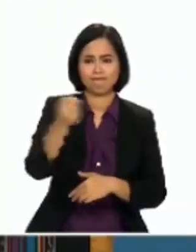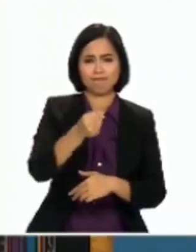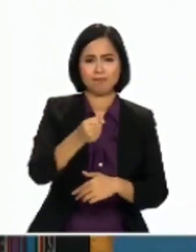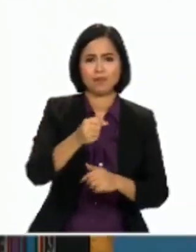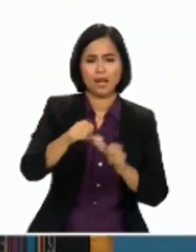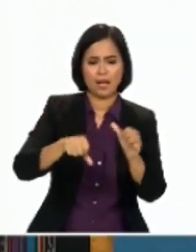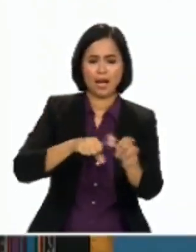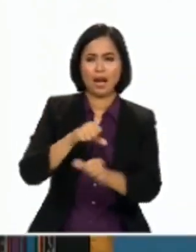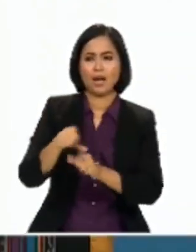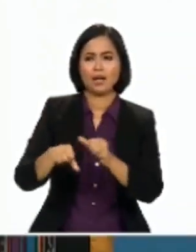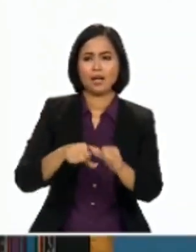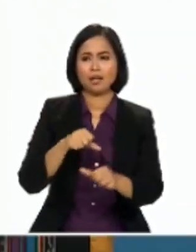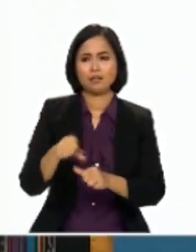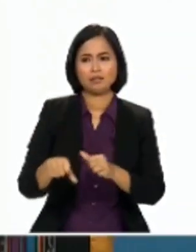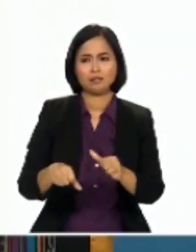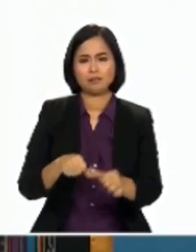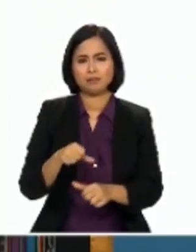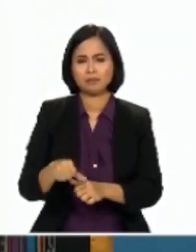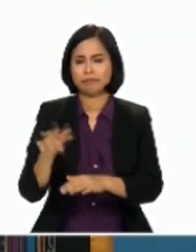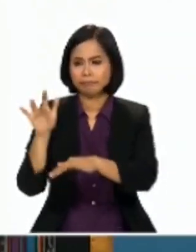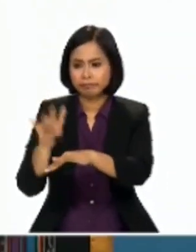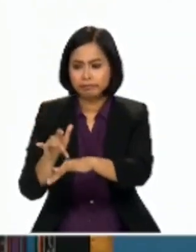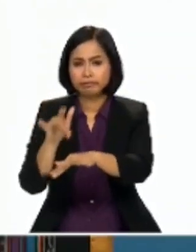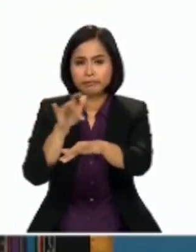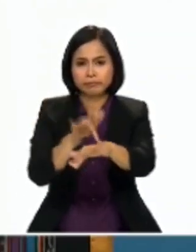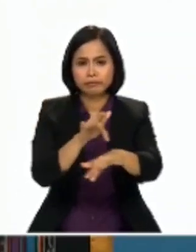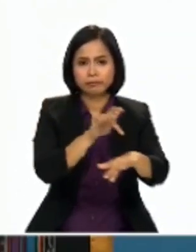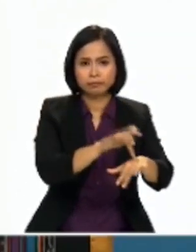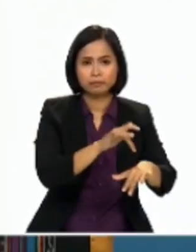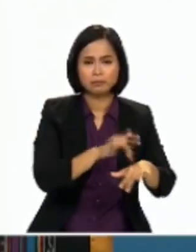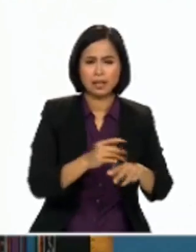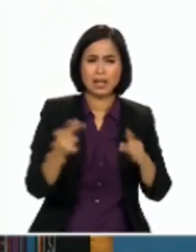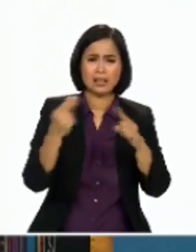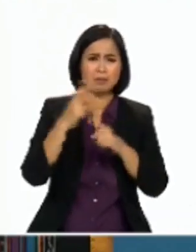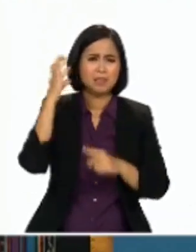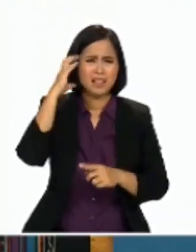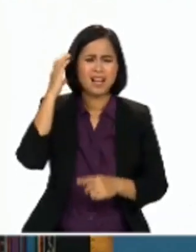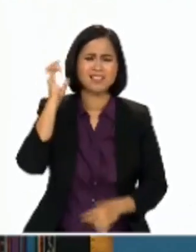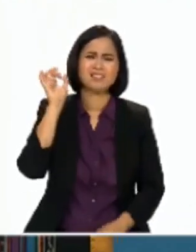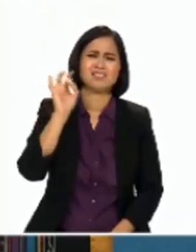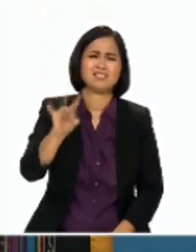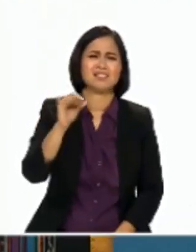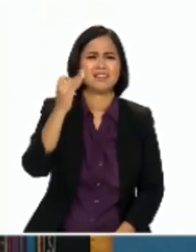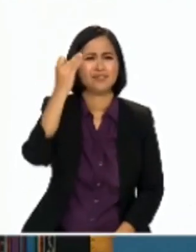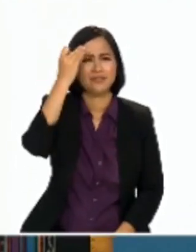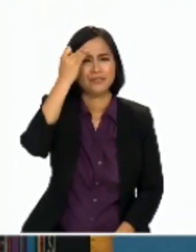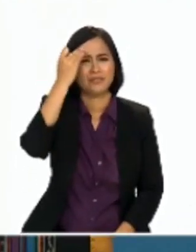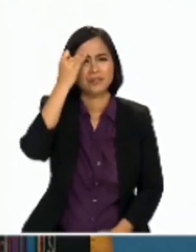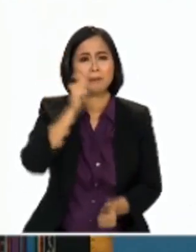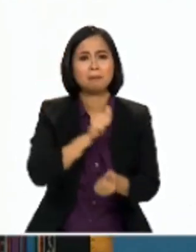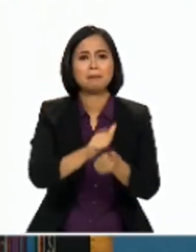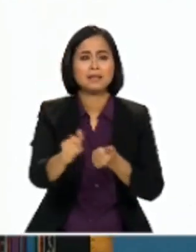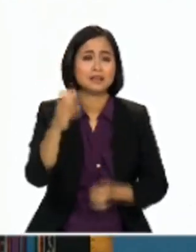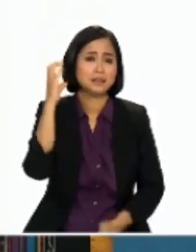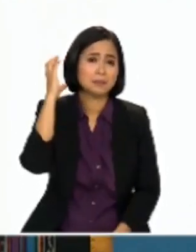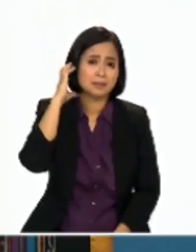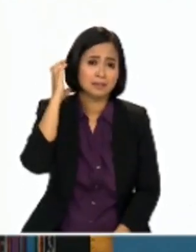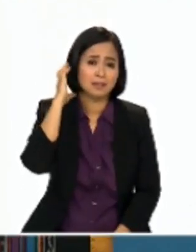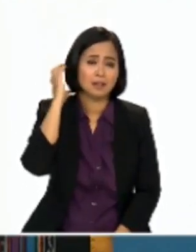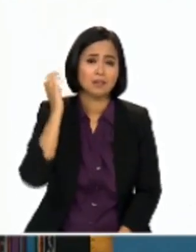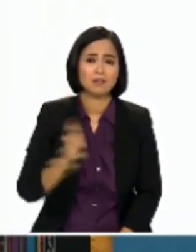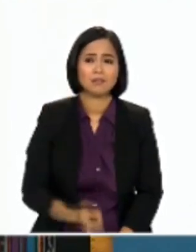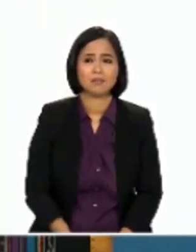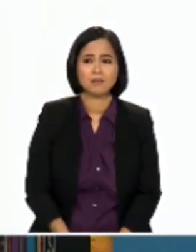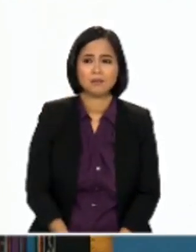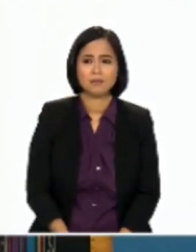yan sila. A taste of everything. Hanggang Mindanao. Kaya kilala ko yan sila lahat. Dumaan ng Mindanao. Sabi ko